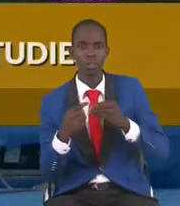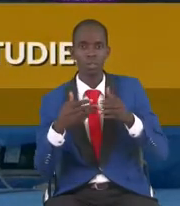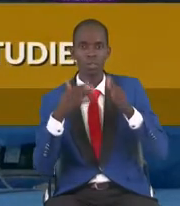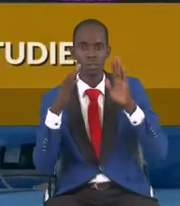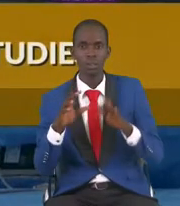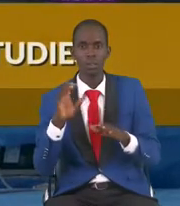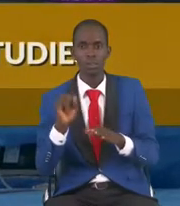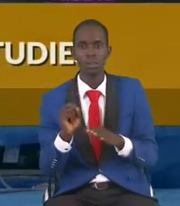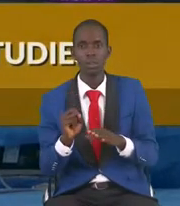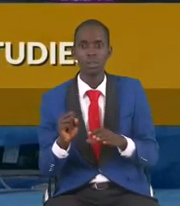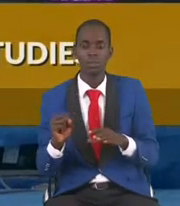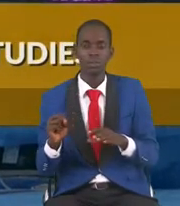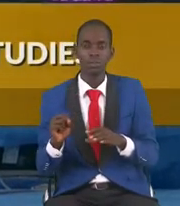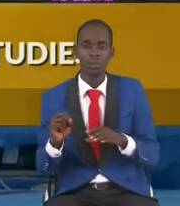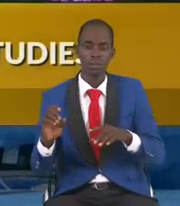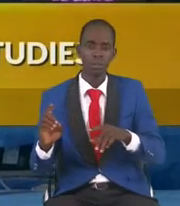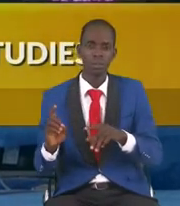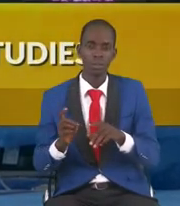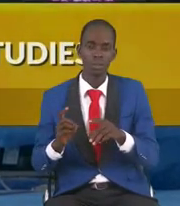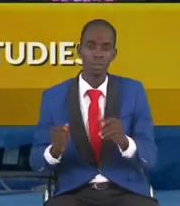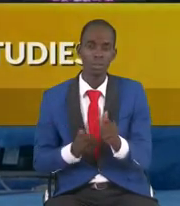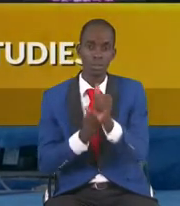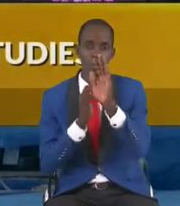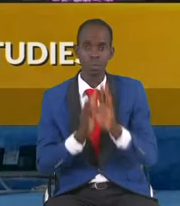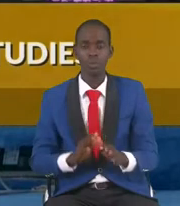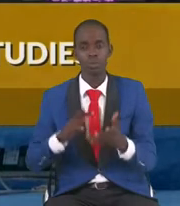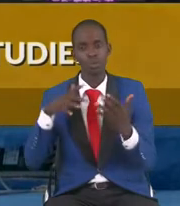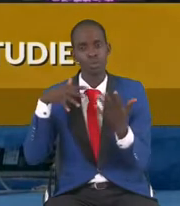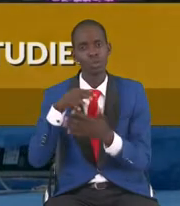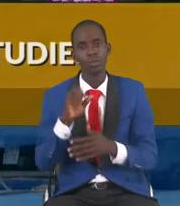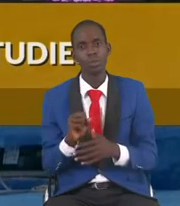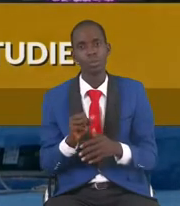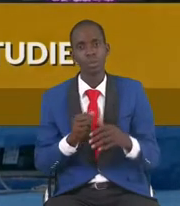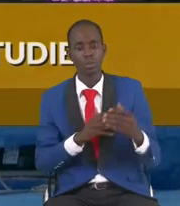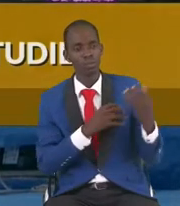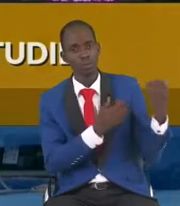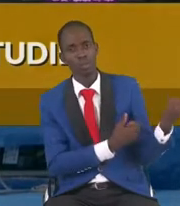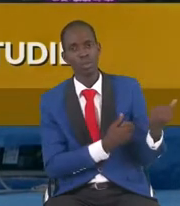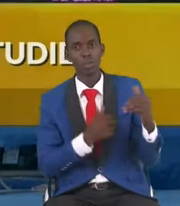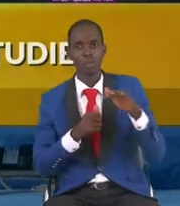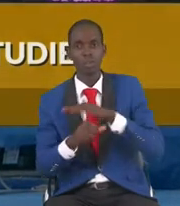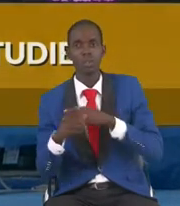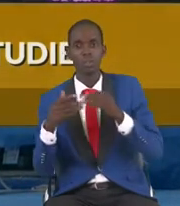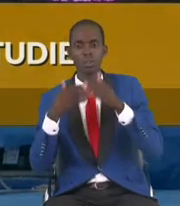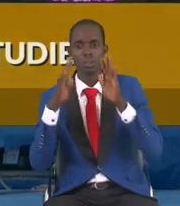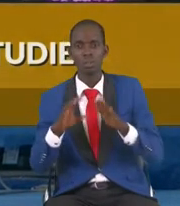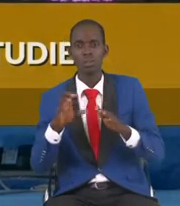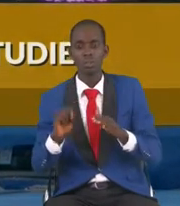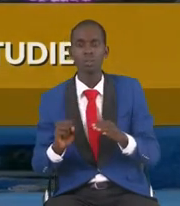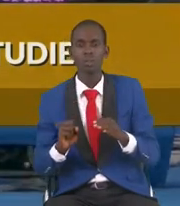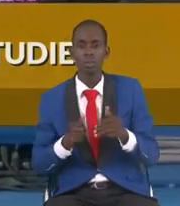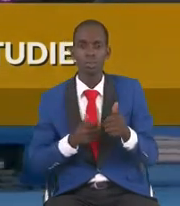discipline studies. Courage. Under the leader's discipline studies. You